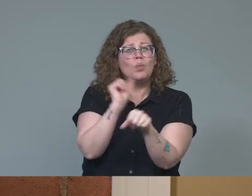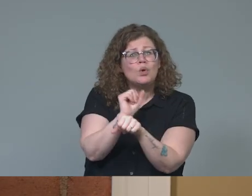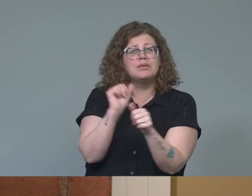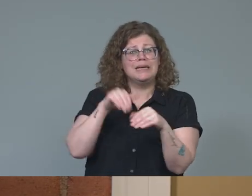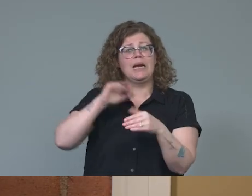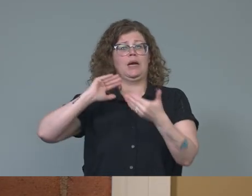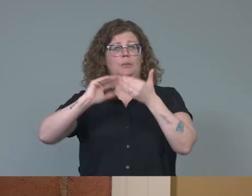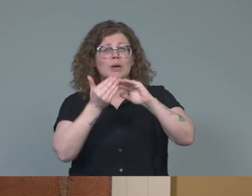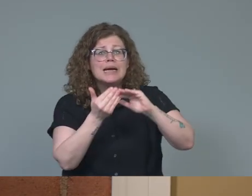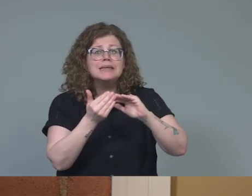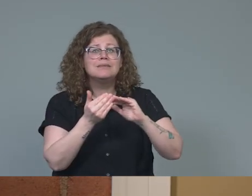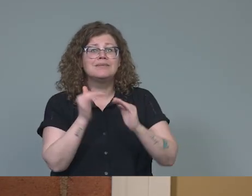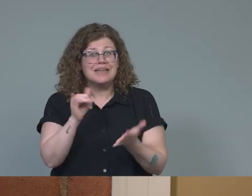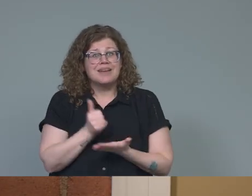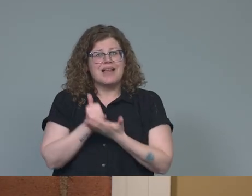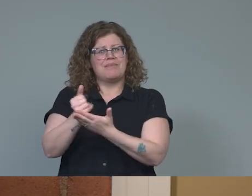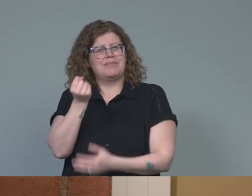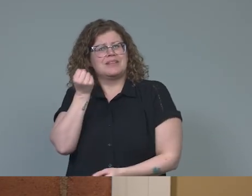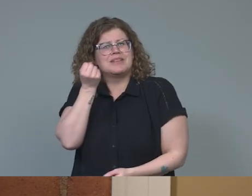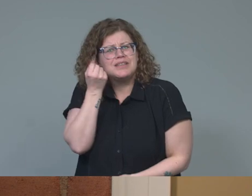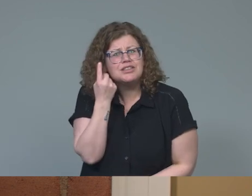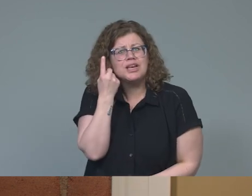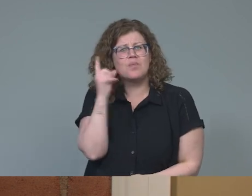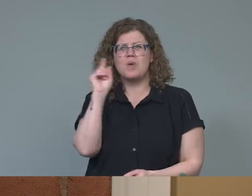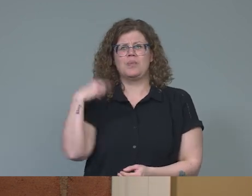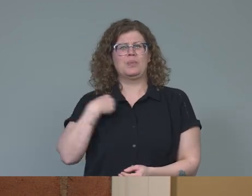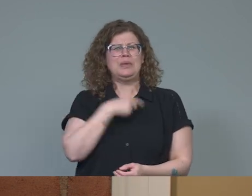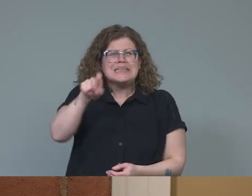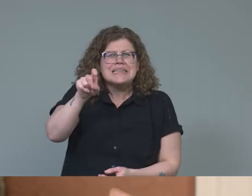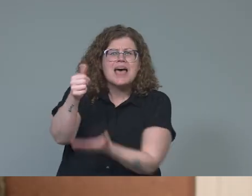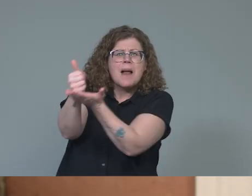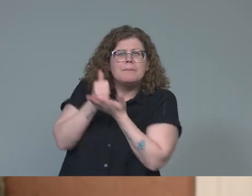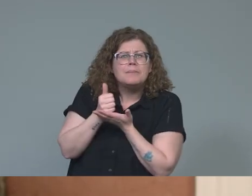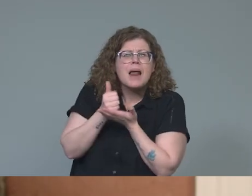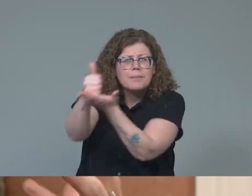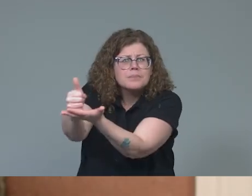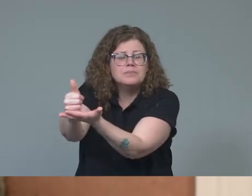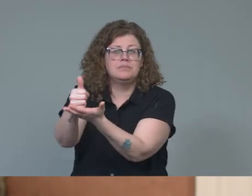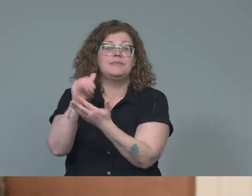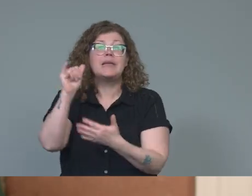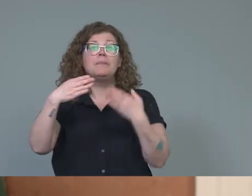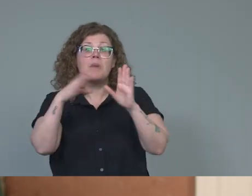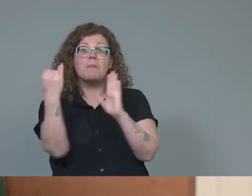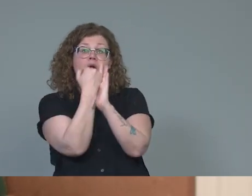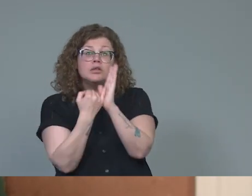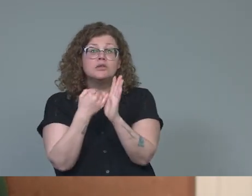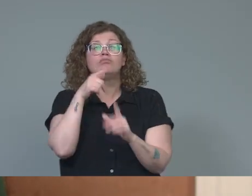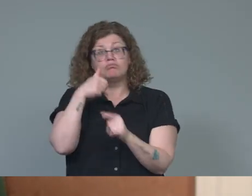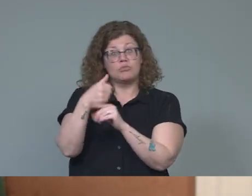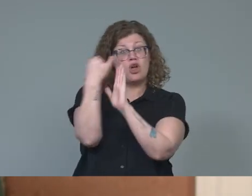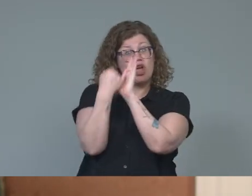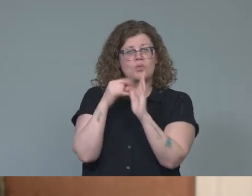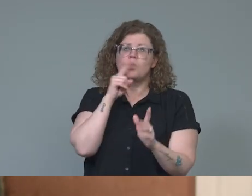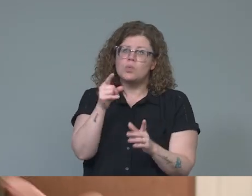these steps, particularly in the detailed design, where we need the feedback of other industries in order to do their